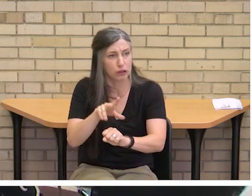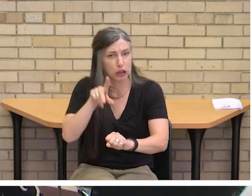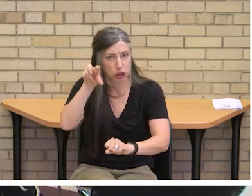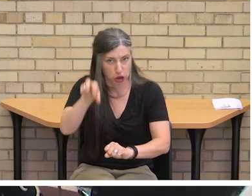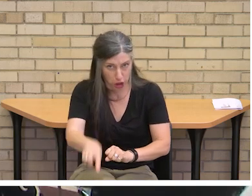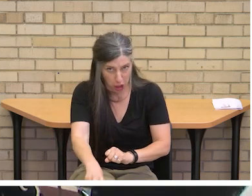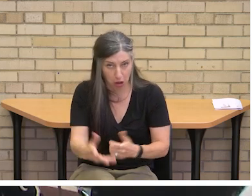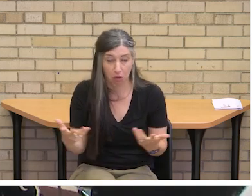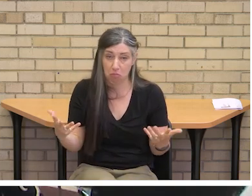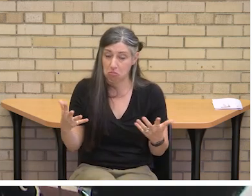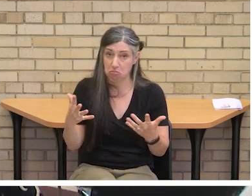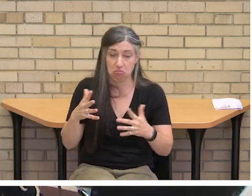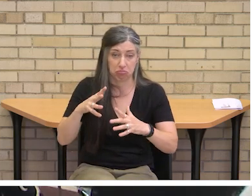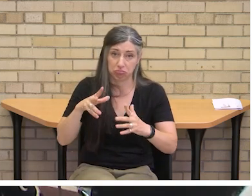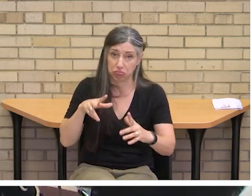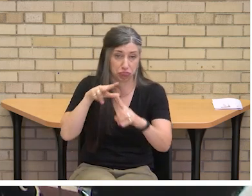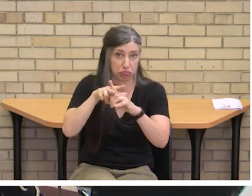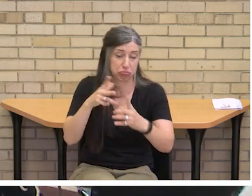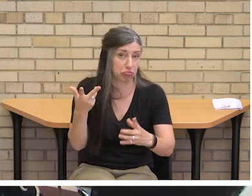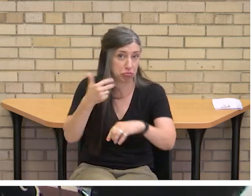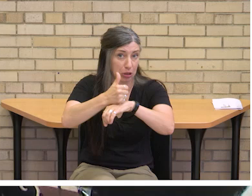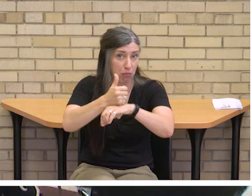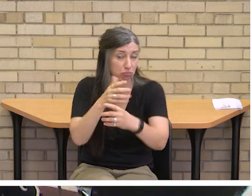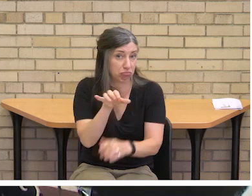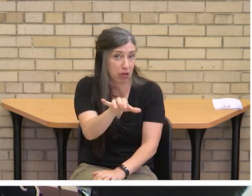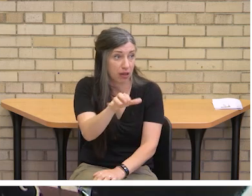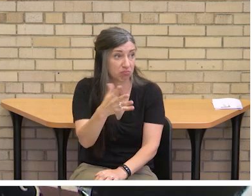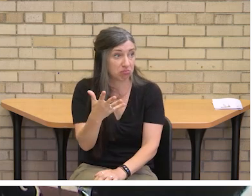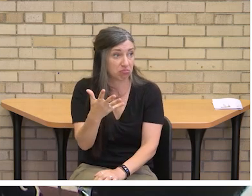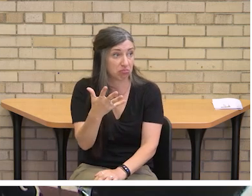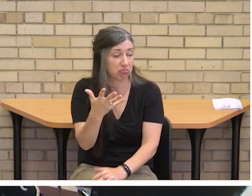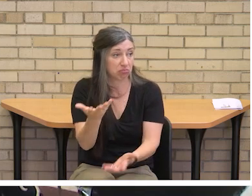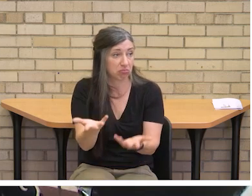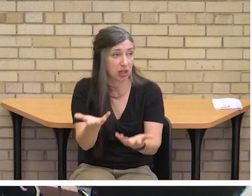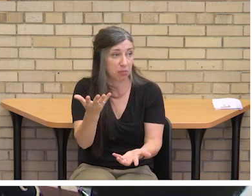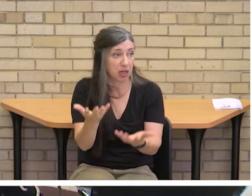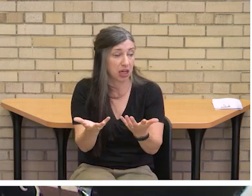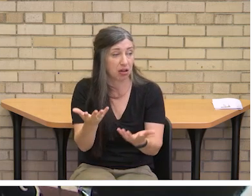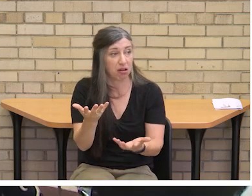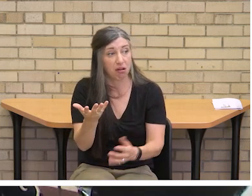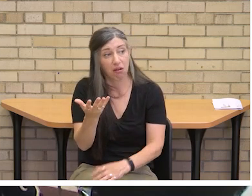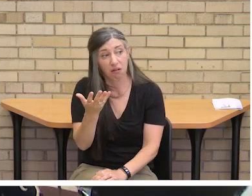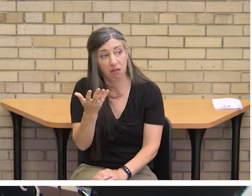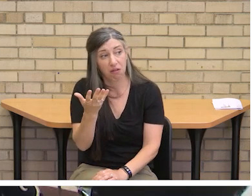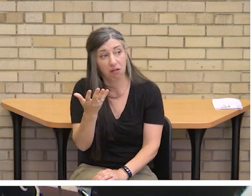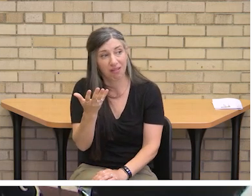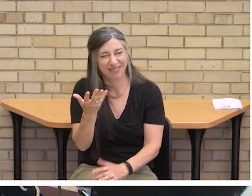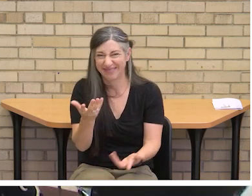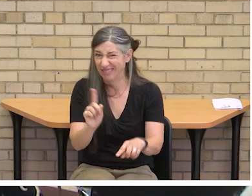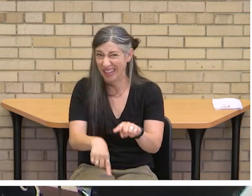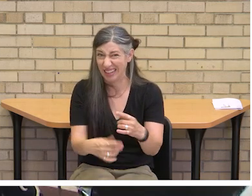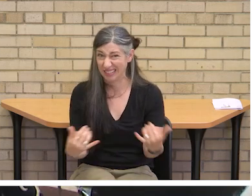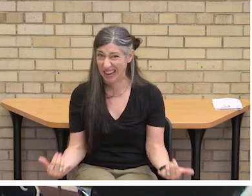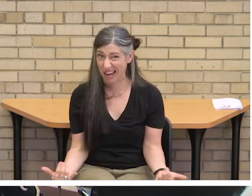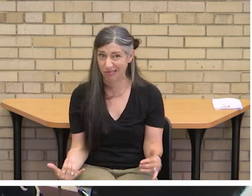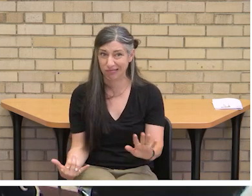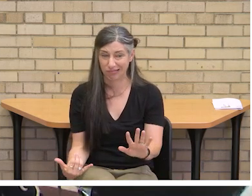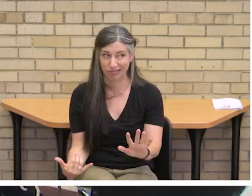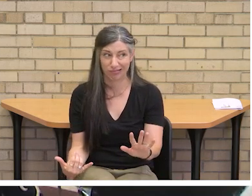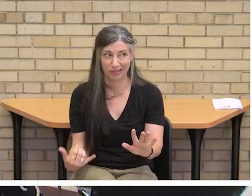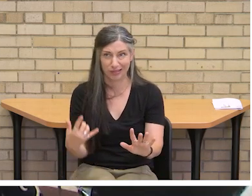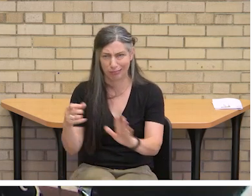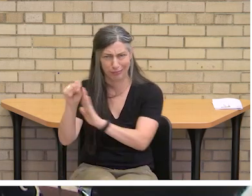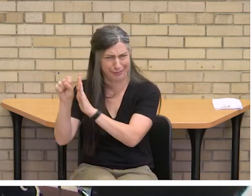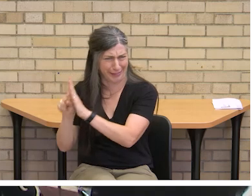stair going down, that would be probably entirely out of the question for the